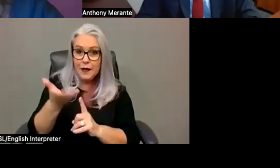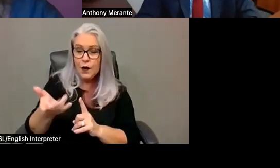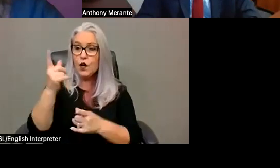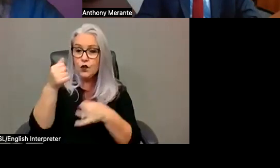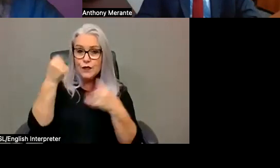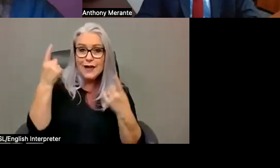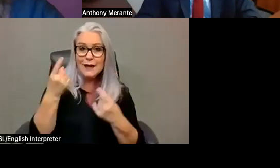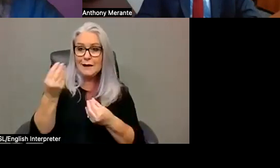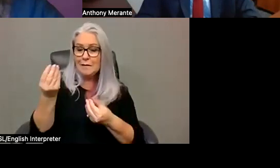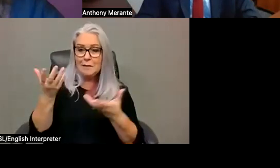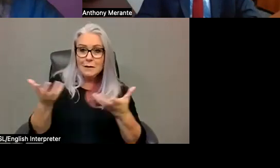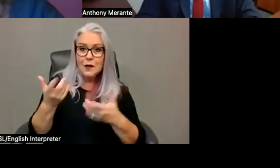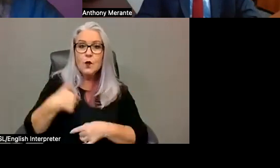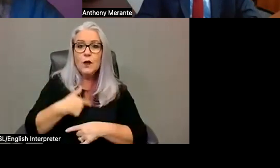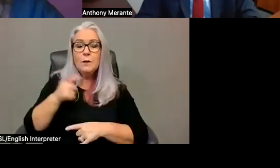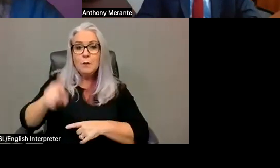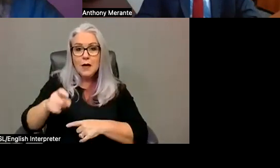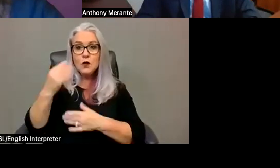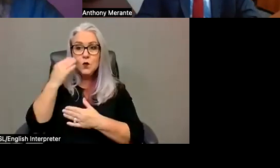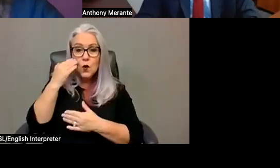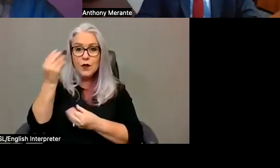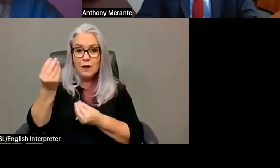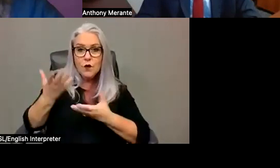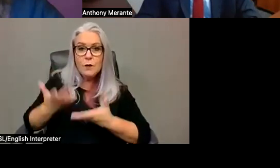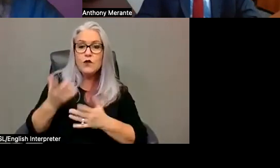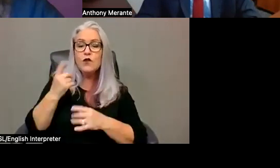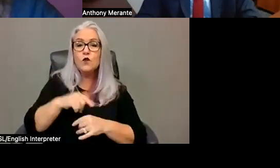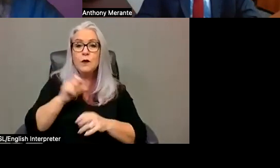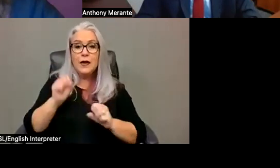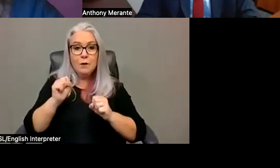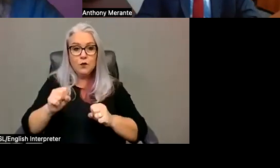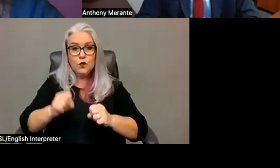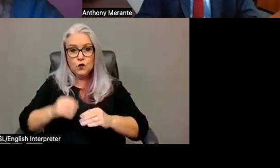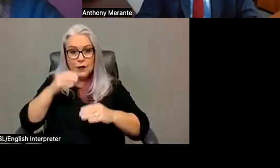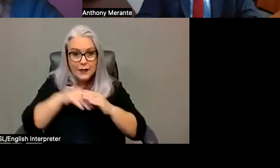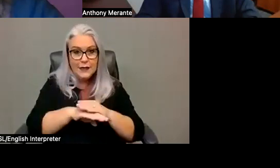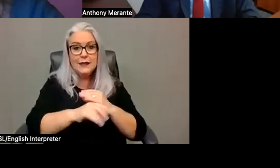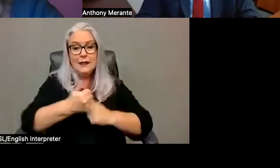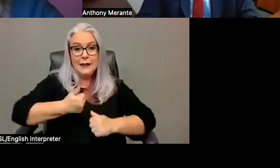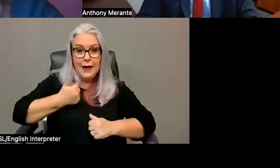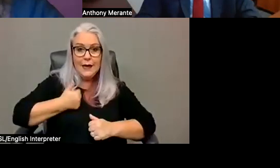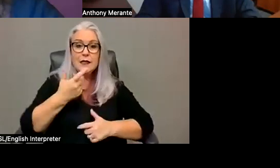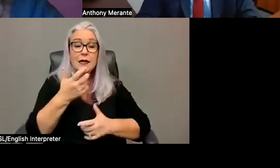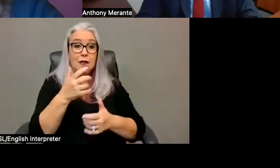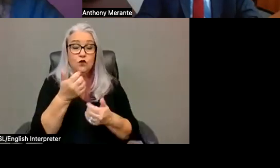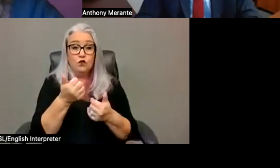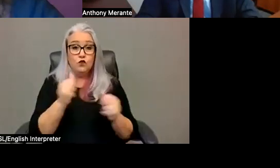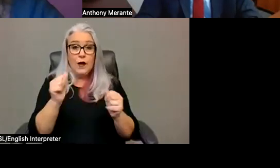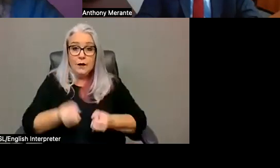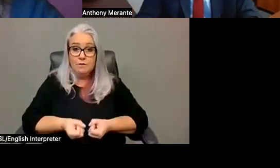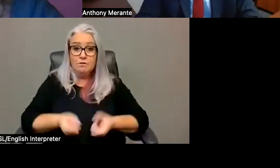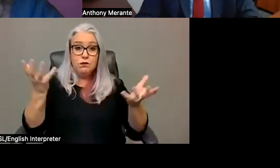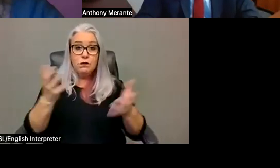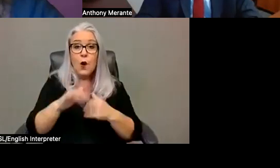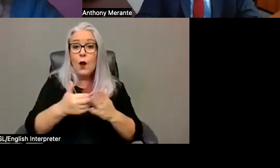the information that we need to know in order to infiltrate the gangs and and try to rid ourselves of the gangs. In